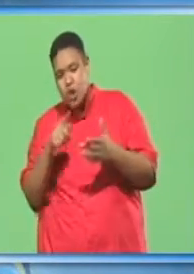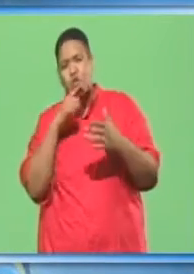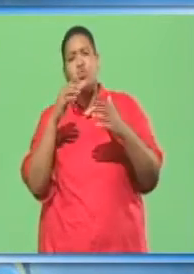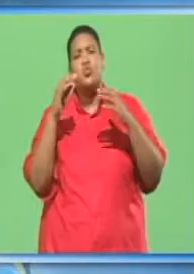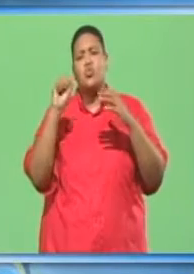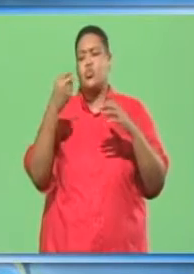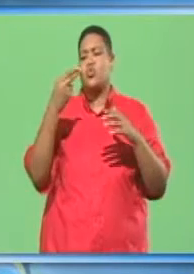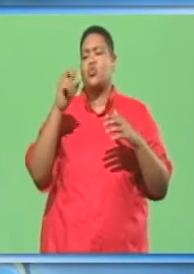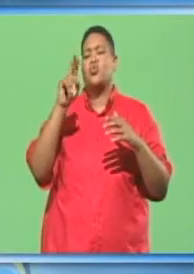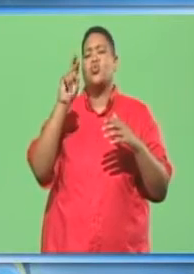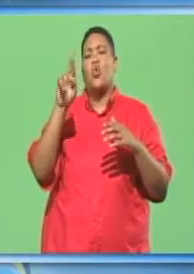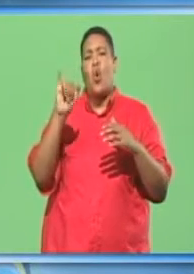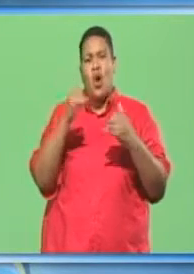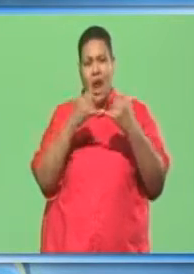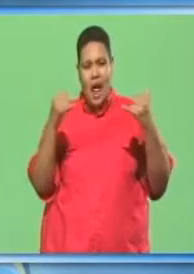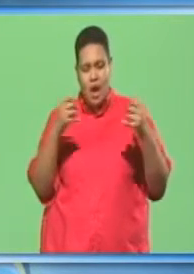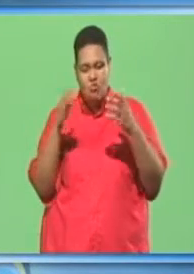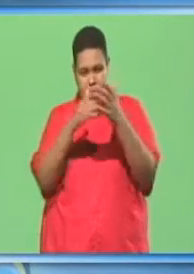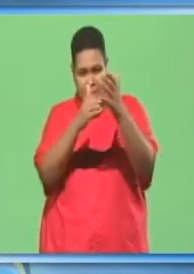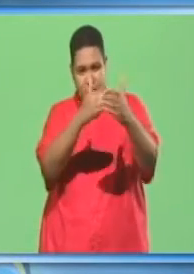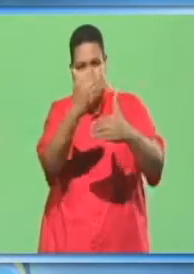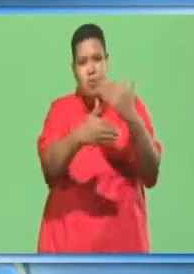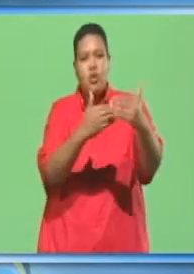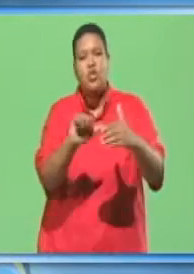to the other end of the drawer rail.